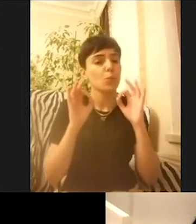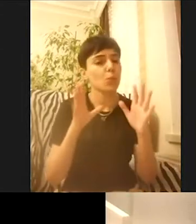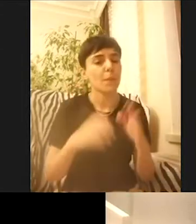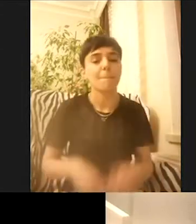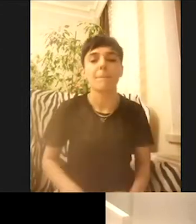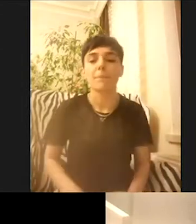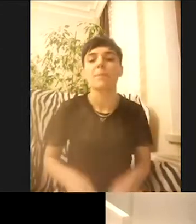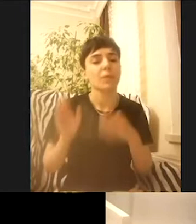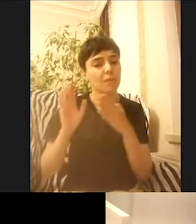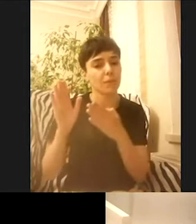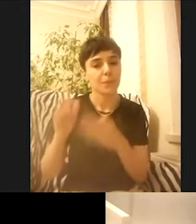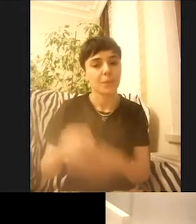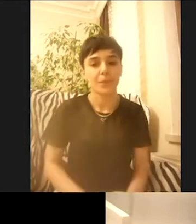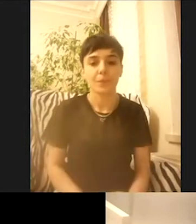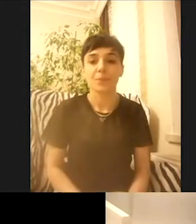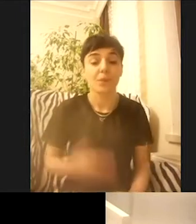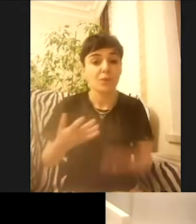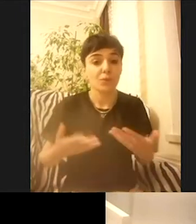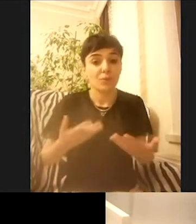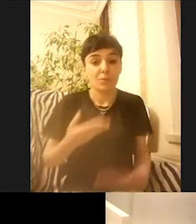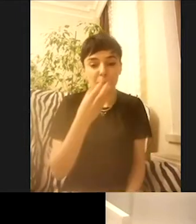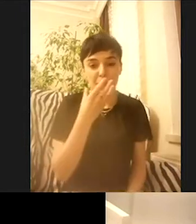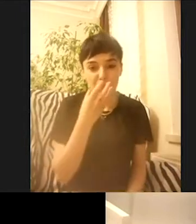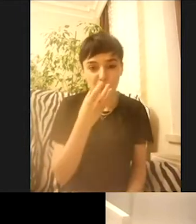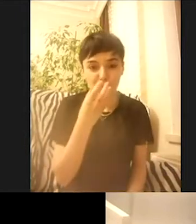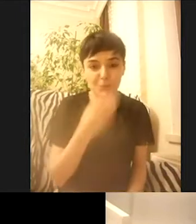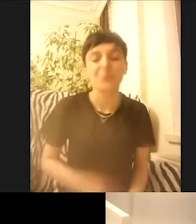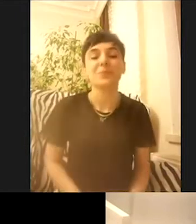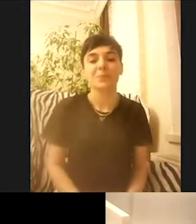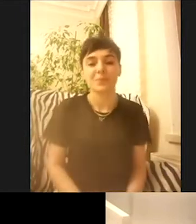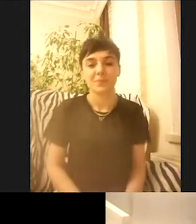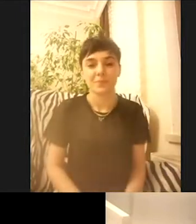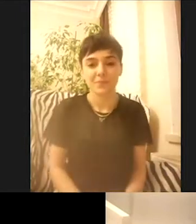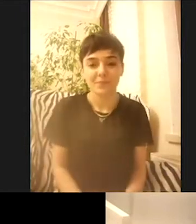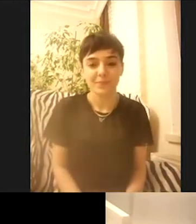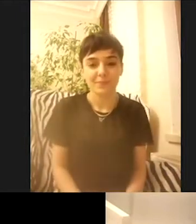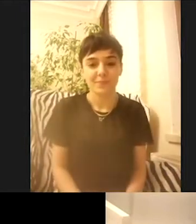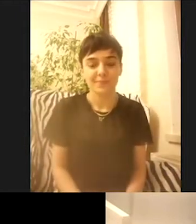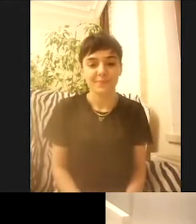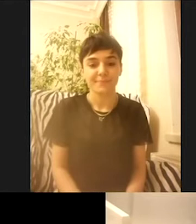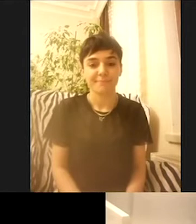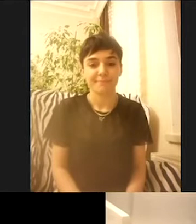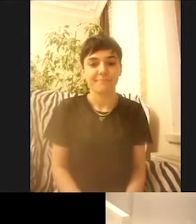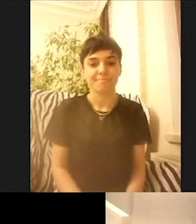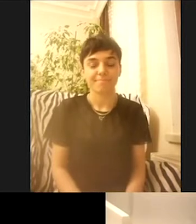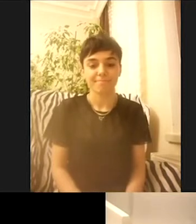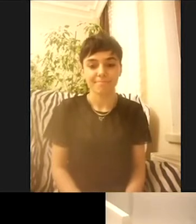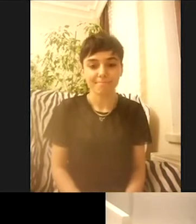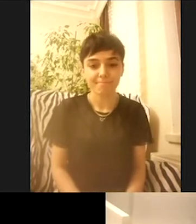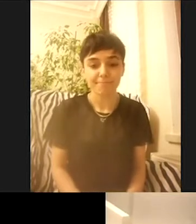future of it. It's very like hope generating what you are doing. I did a video piece for this project this